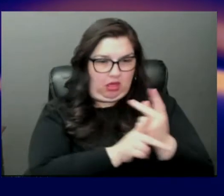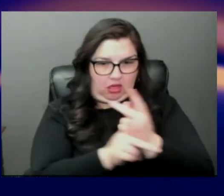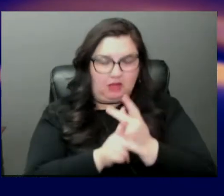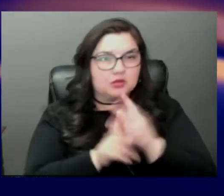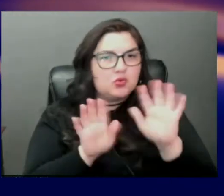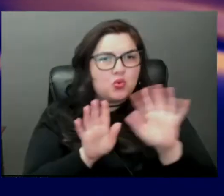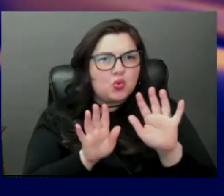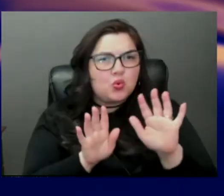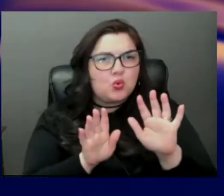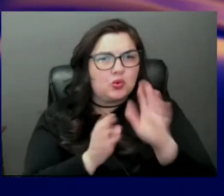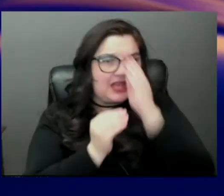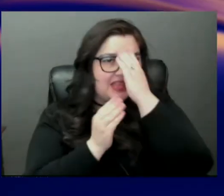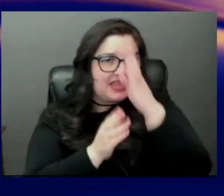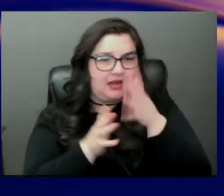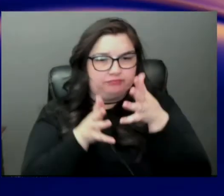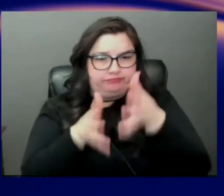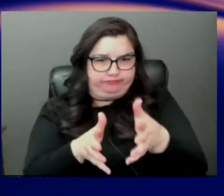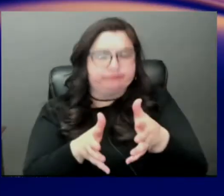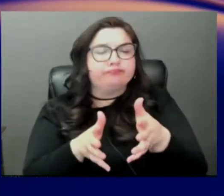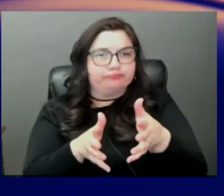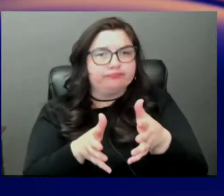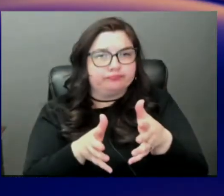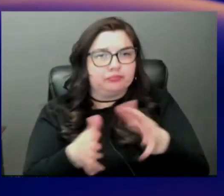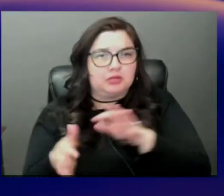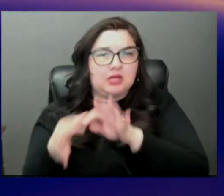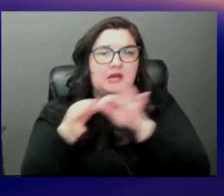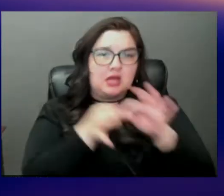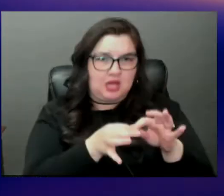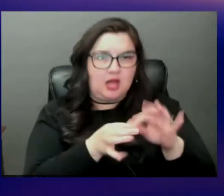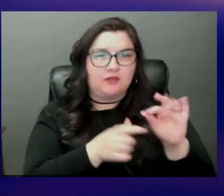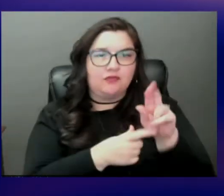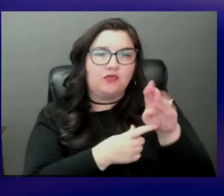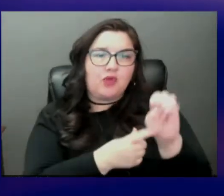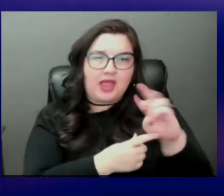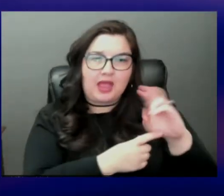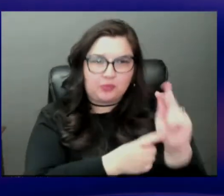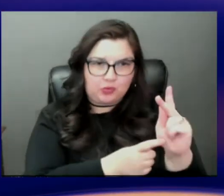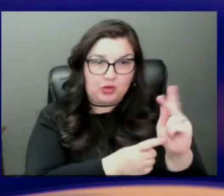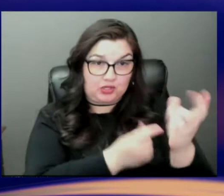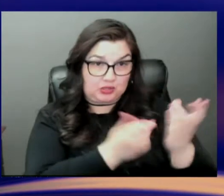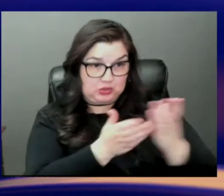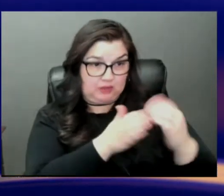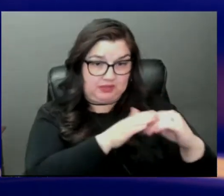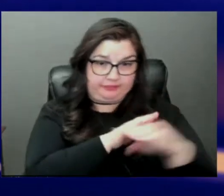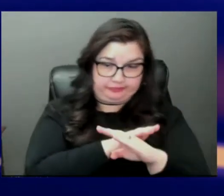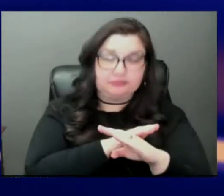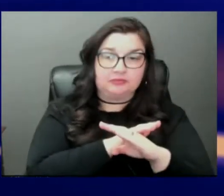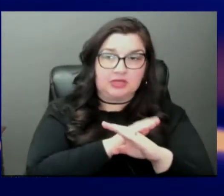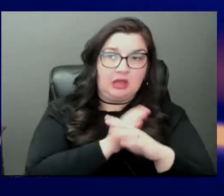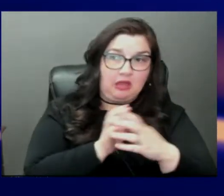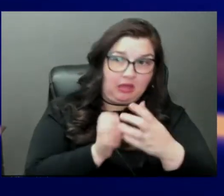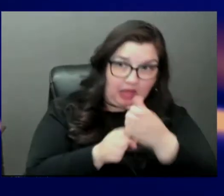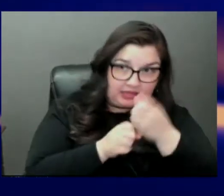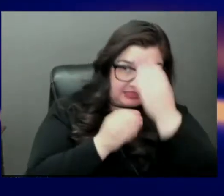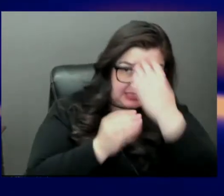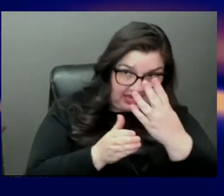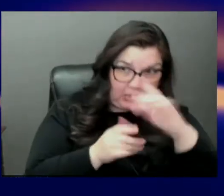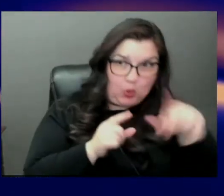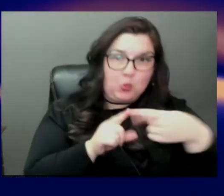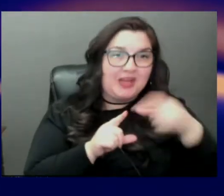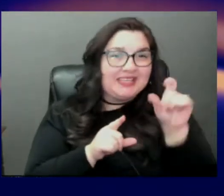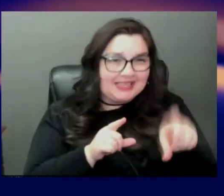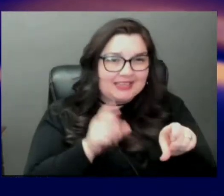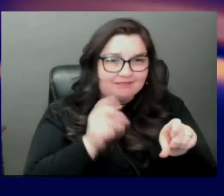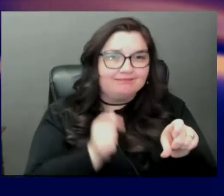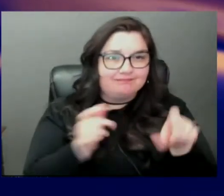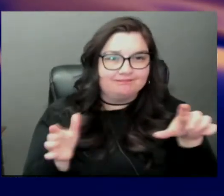but through this connector framework, the service can query the data on demand when needed. We've added